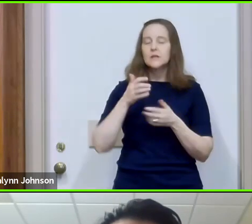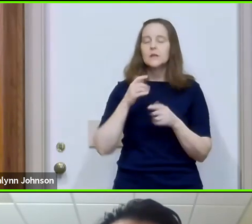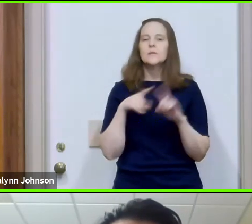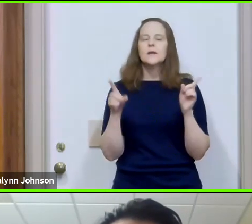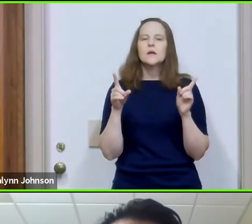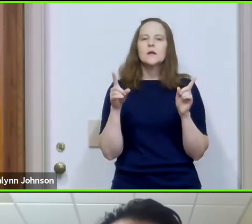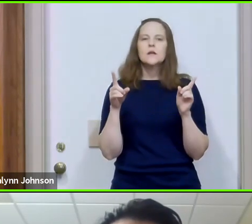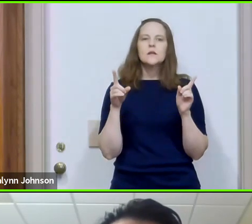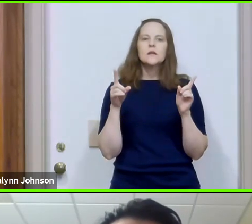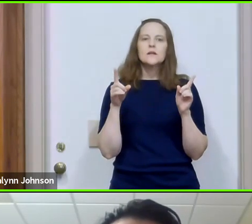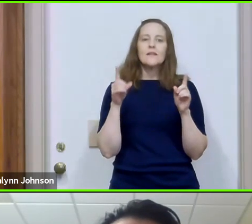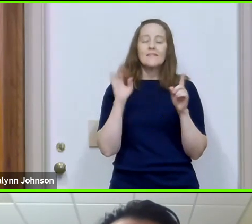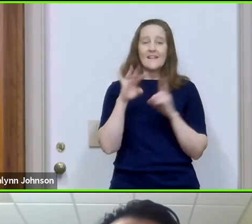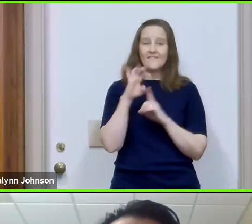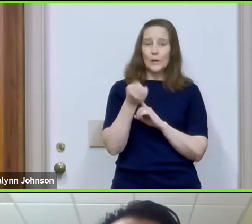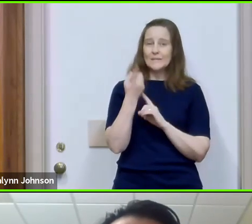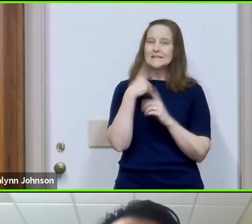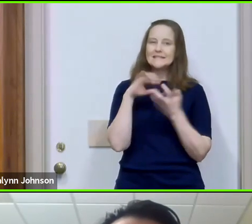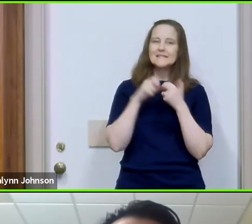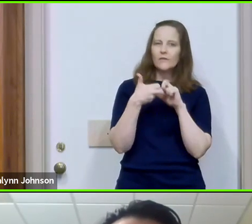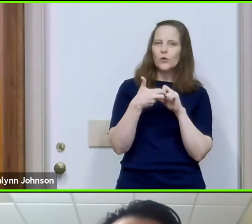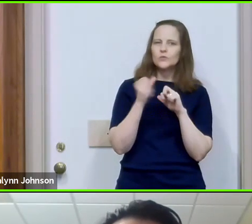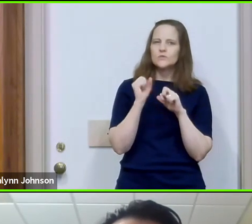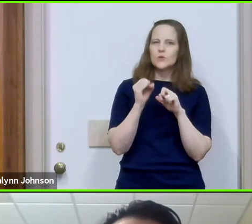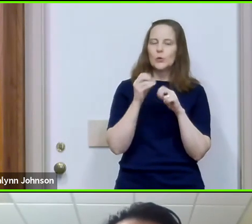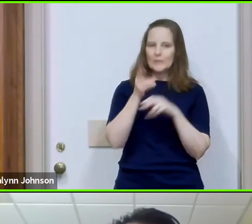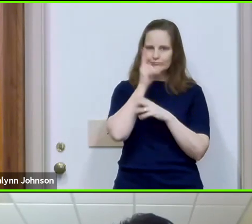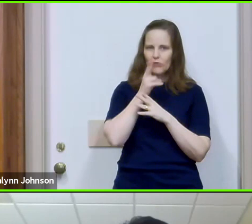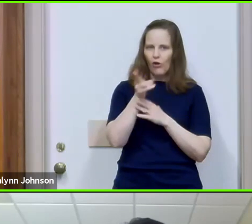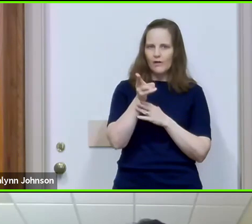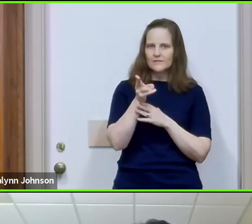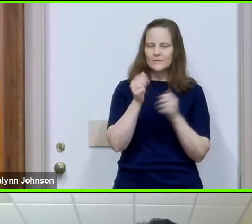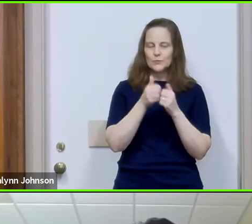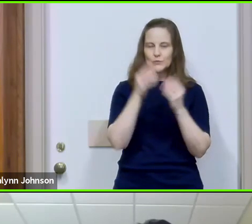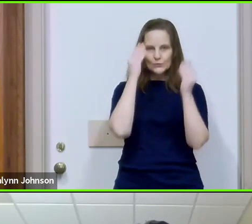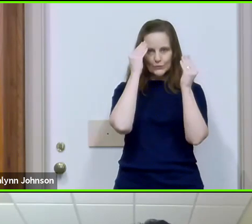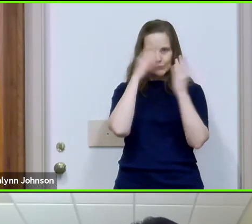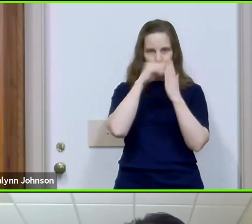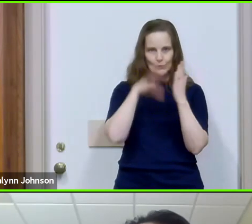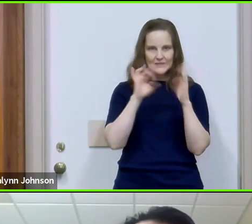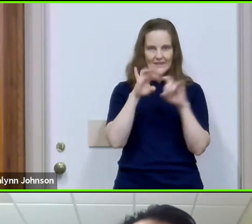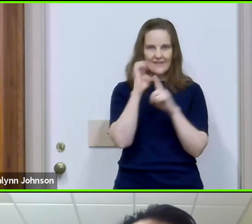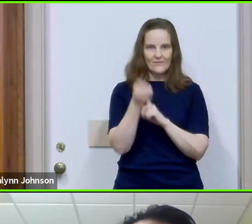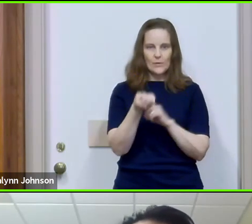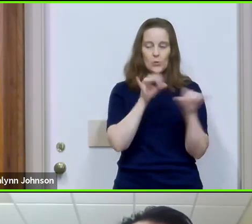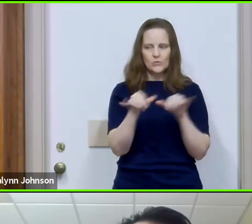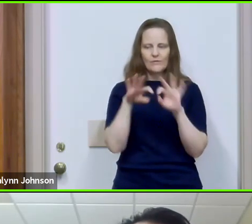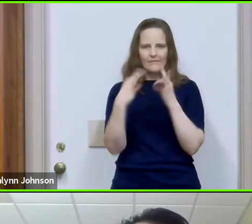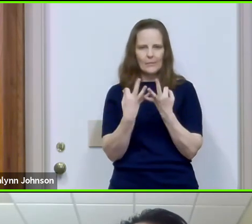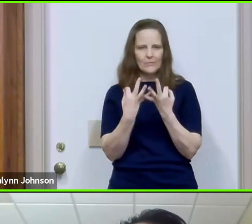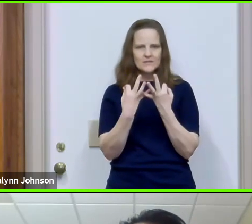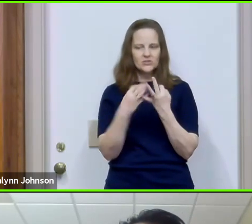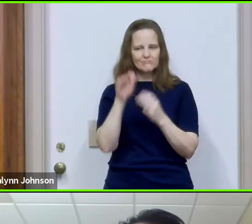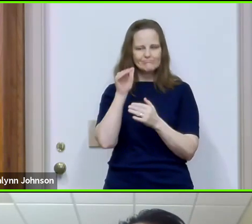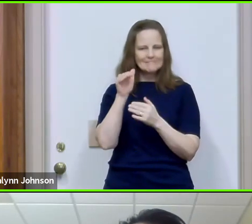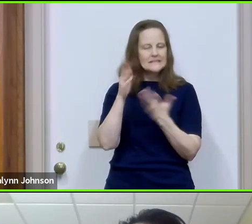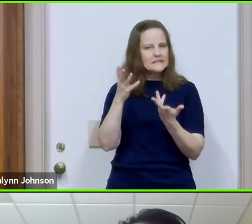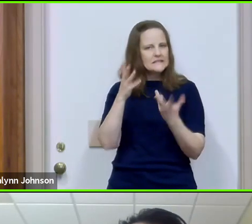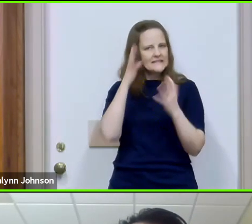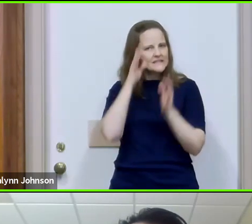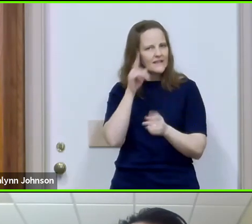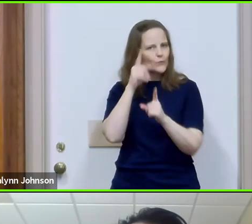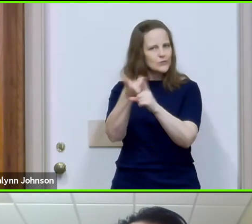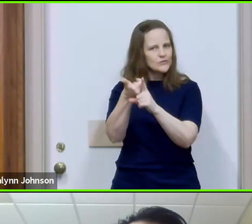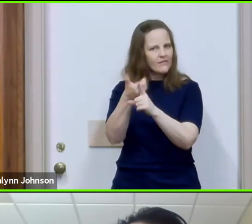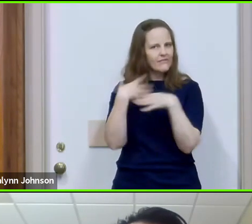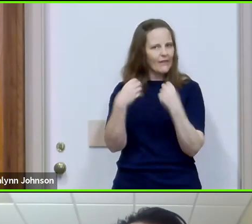that environment, it is much more difficult. So we're being as honest as we can with students in that environment, as well as their families, to make the best decision for their